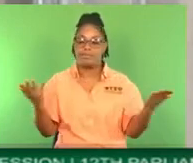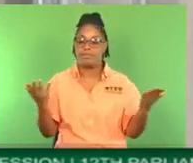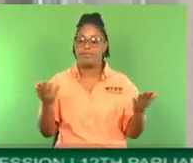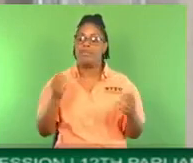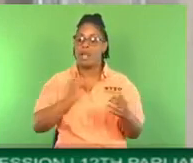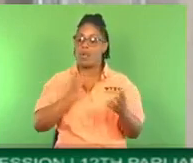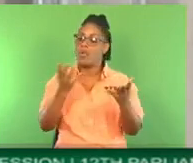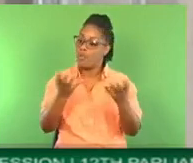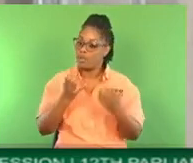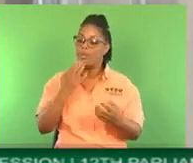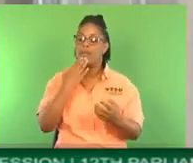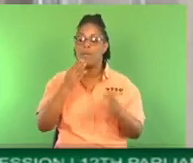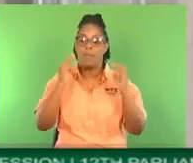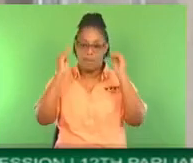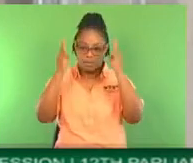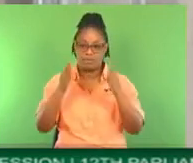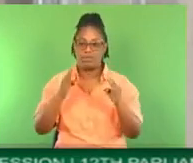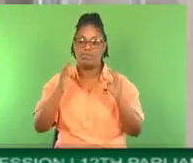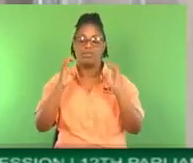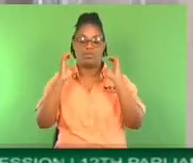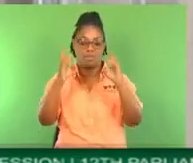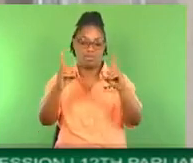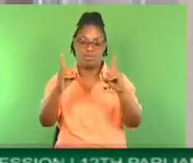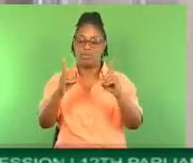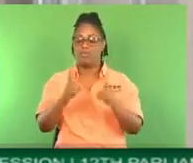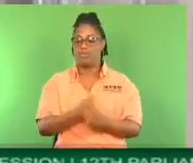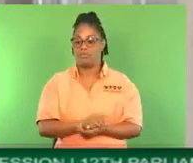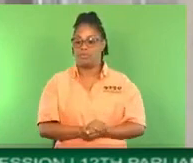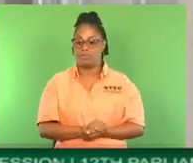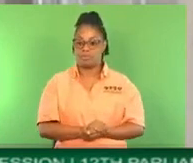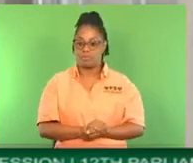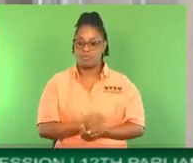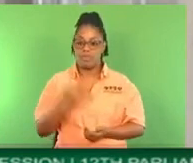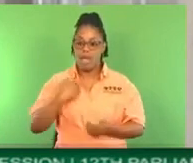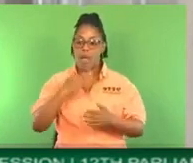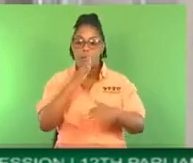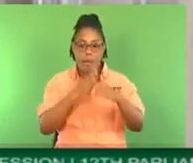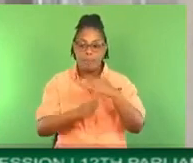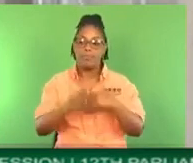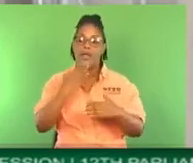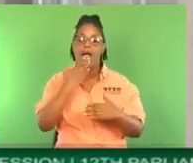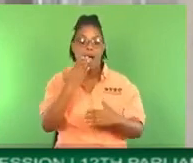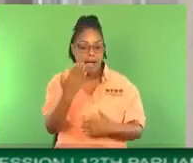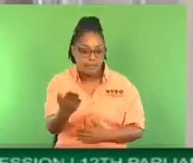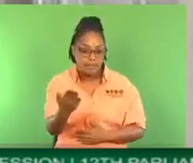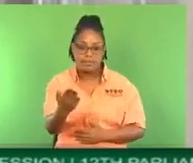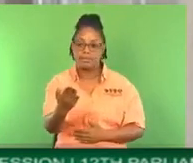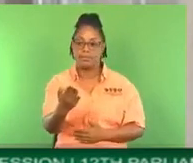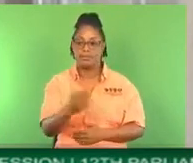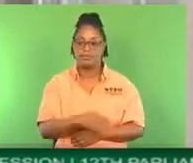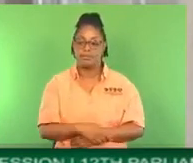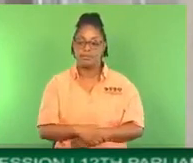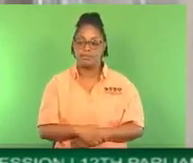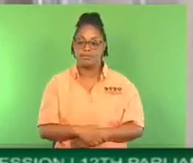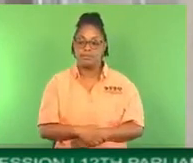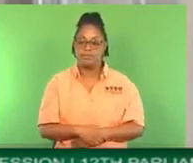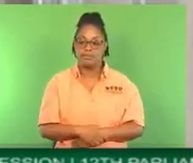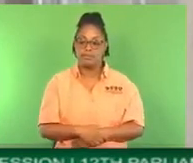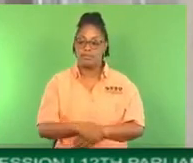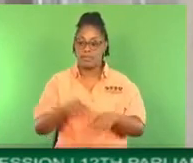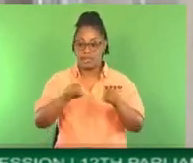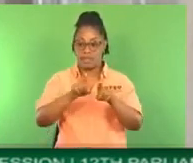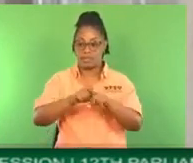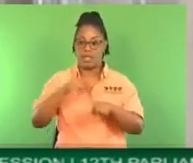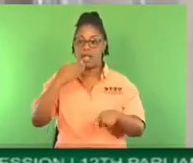to the Minister of Education. Humbly, I'm asking, as I asked in the other budget presentation,